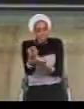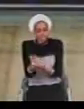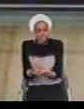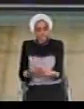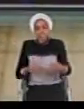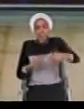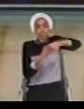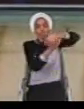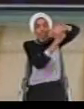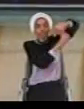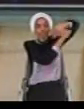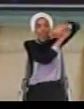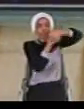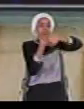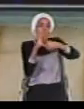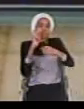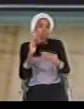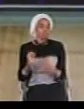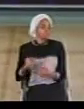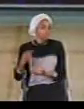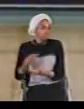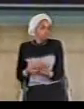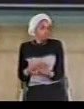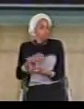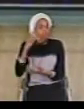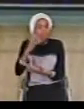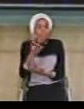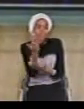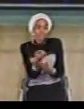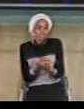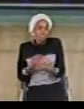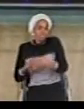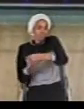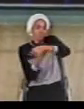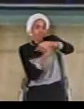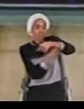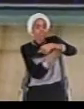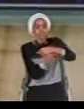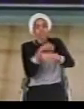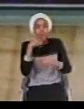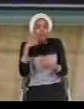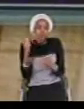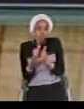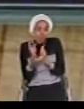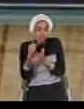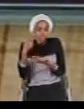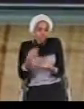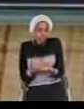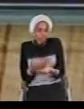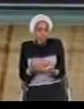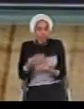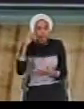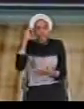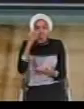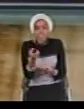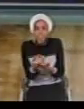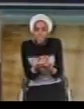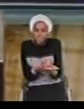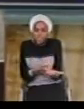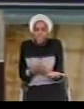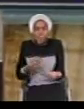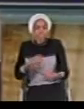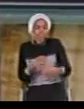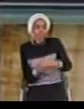foundation of the gospel. He laid the foundation with the gospel. He laid that